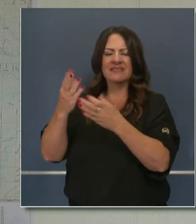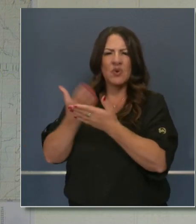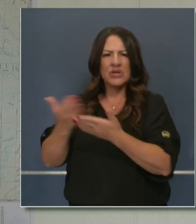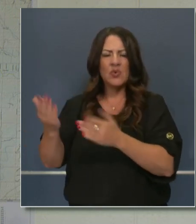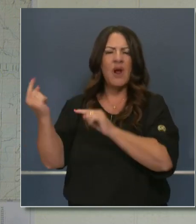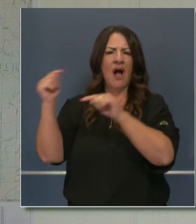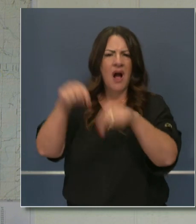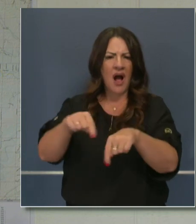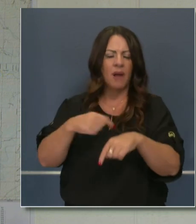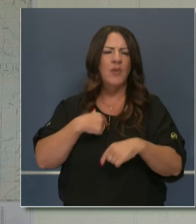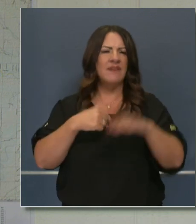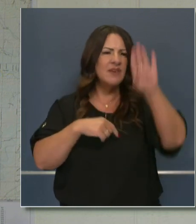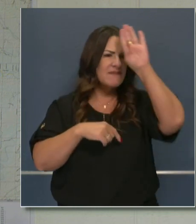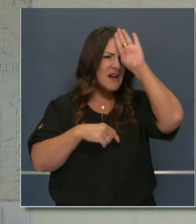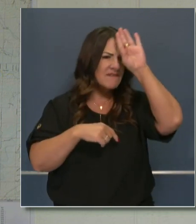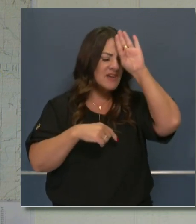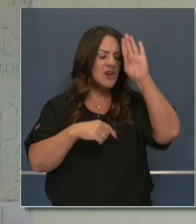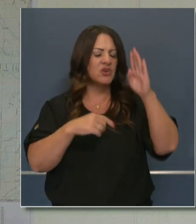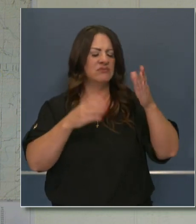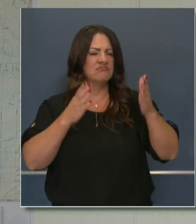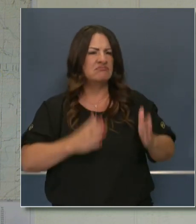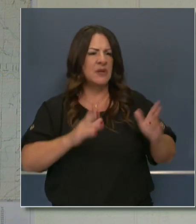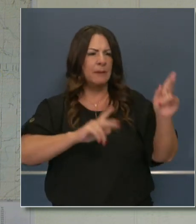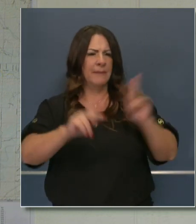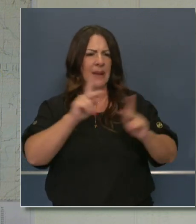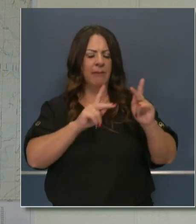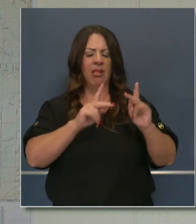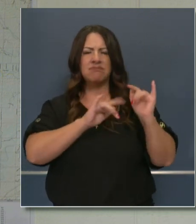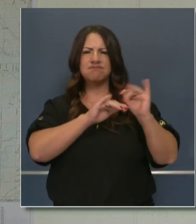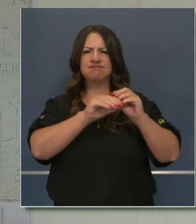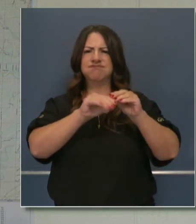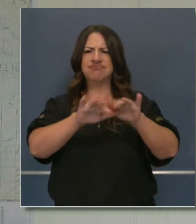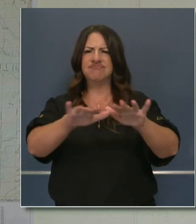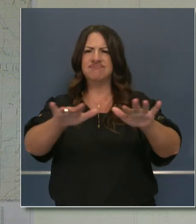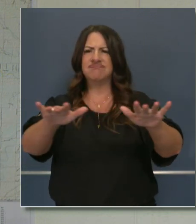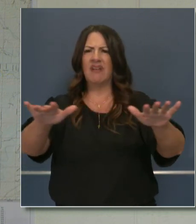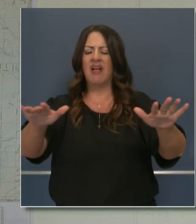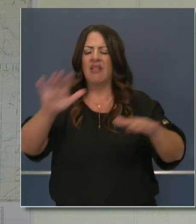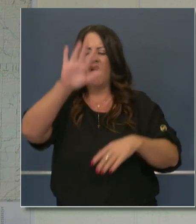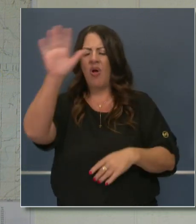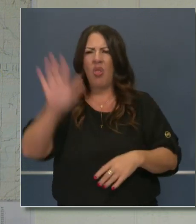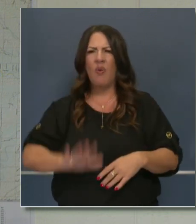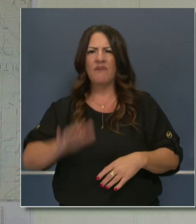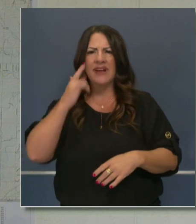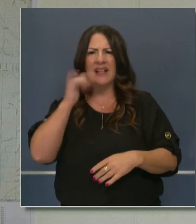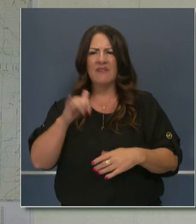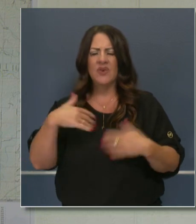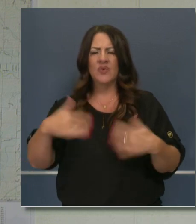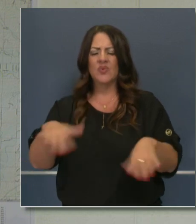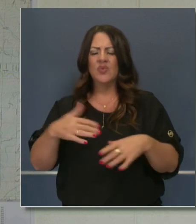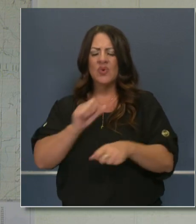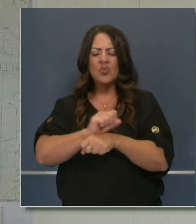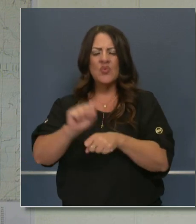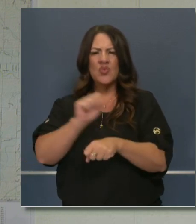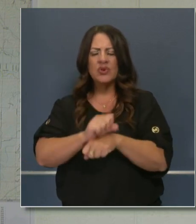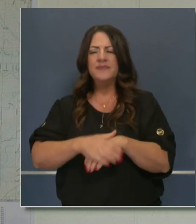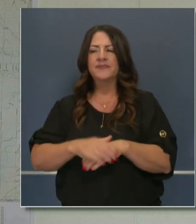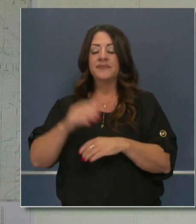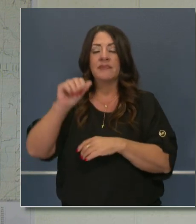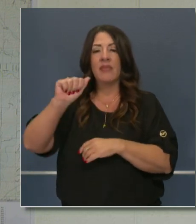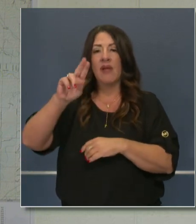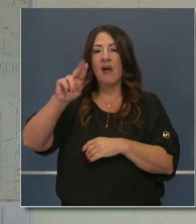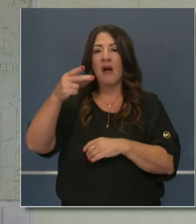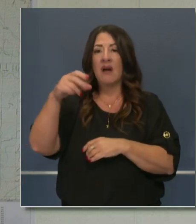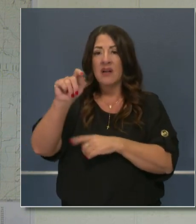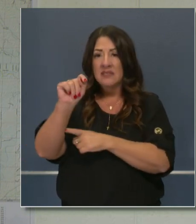attached to 23 major fires throughout the state. And that's going to continue for the foreseeable future. The August fire,